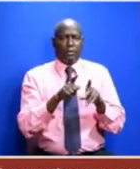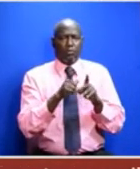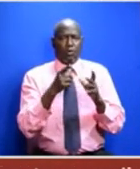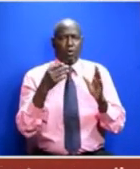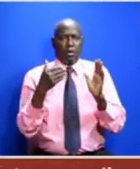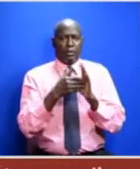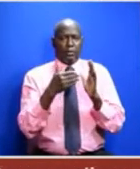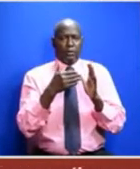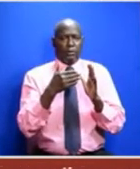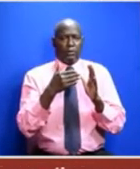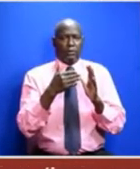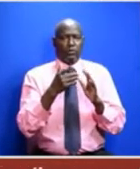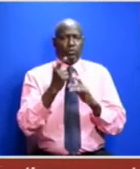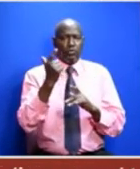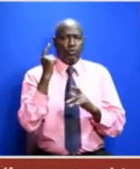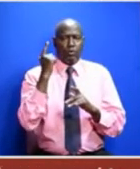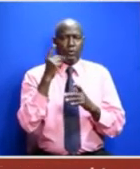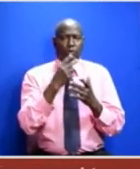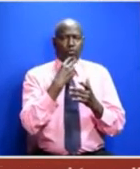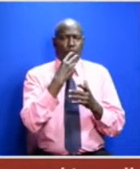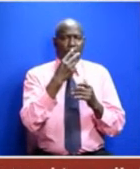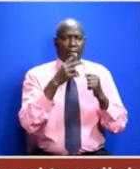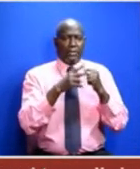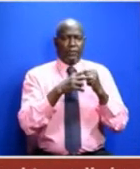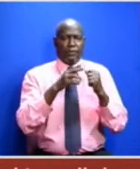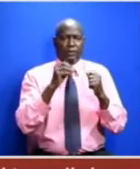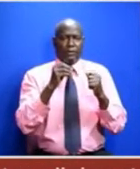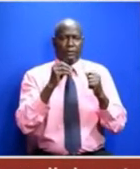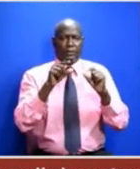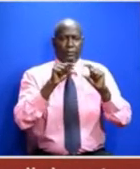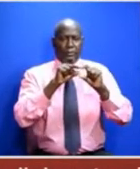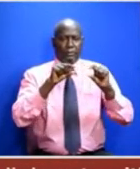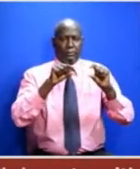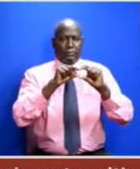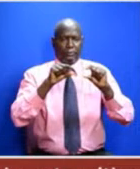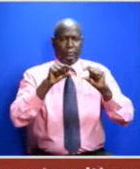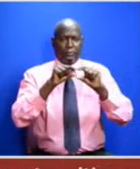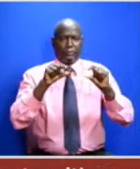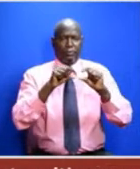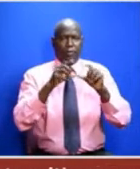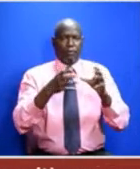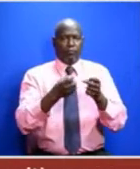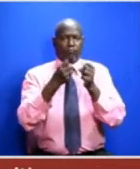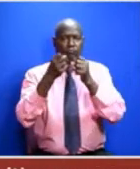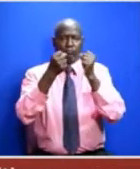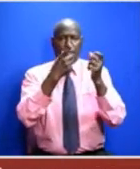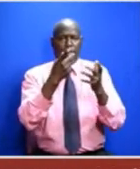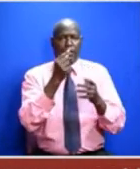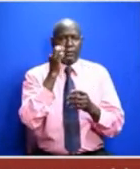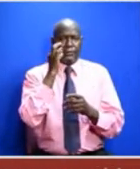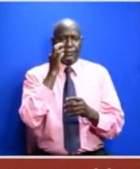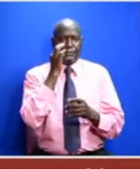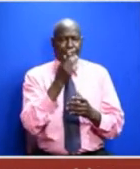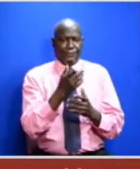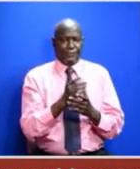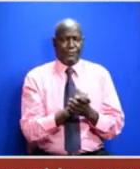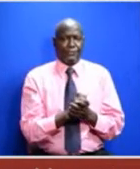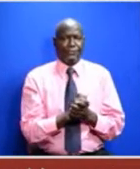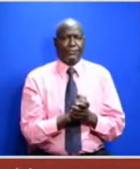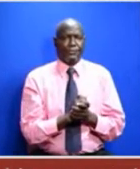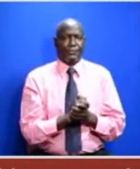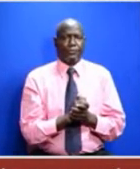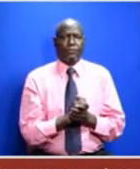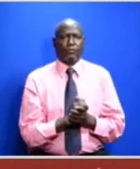contrary to the law shut, and 270 rolls of bang were seized. Now, very own Nelias Wanjiru